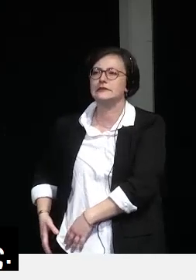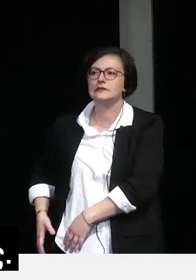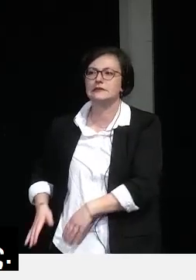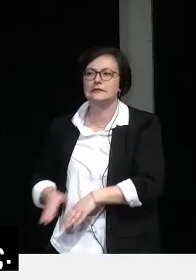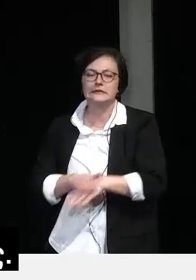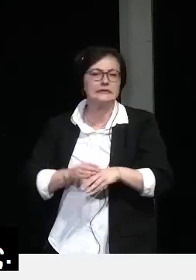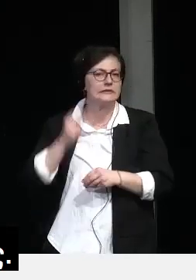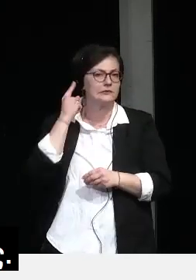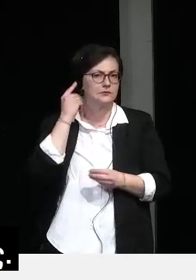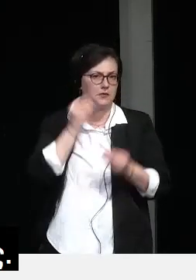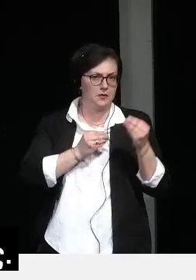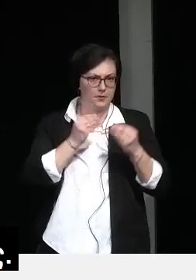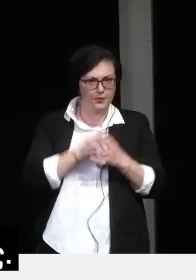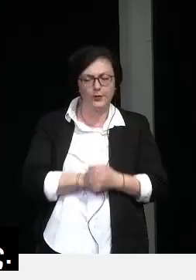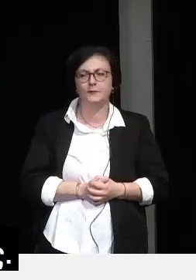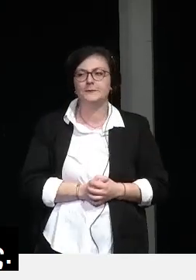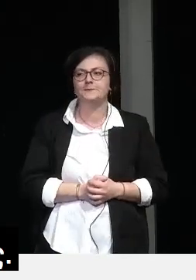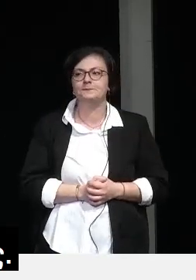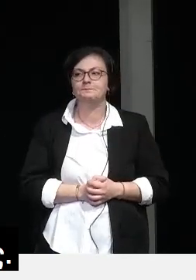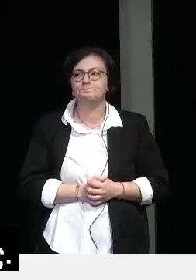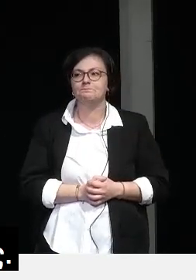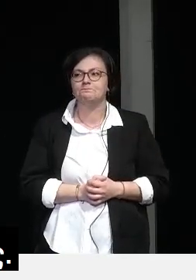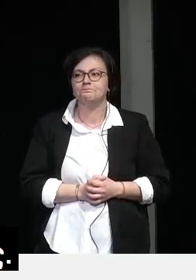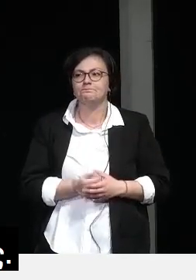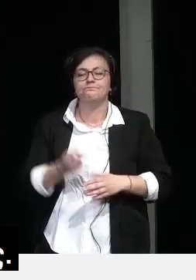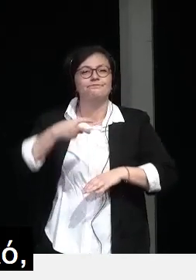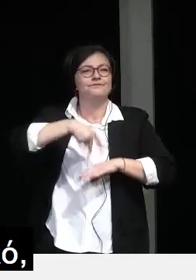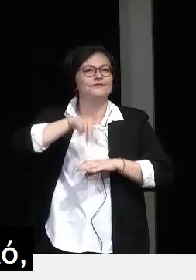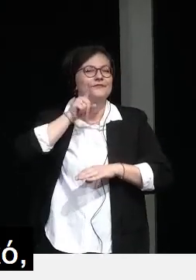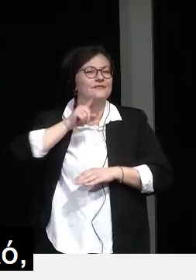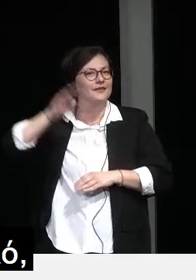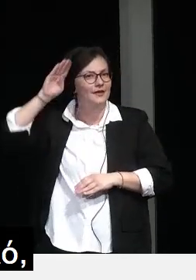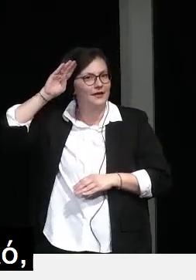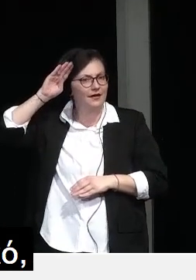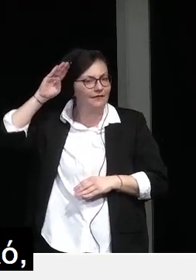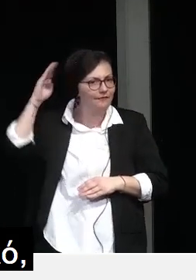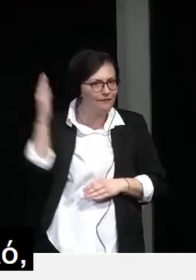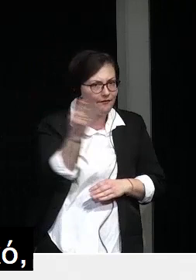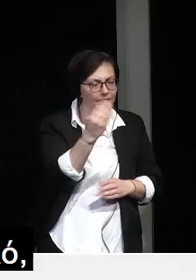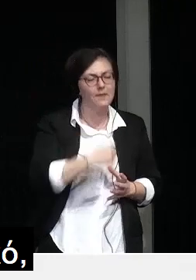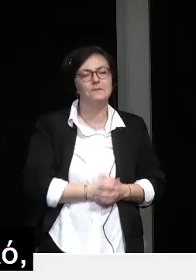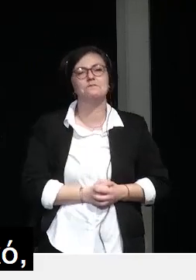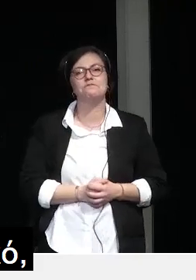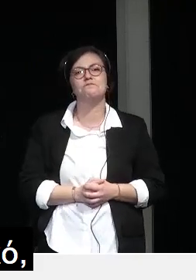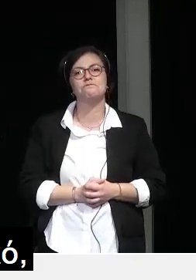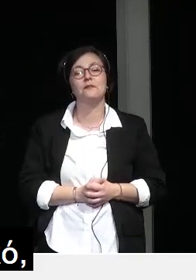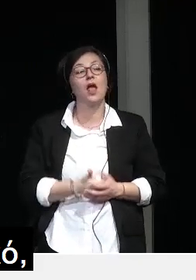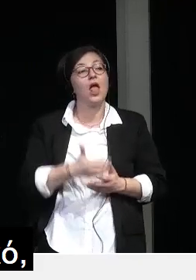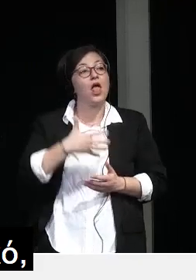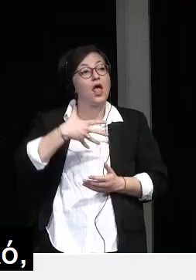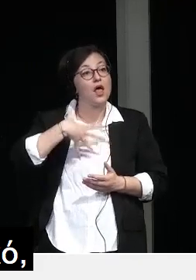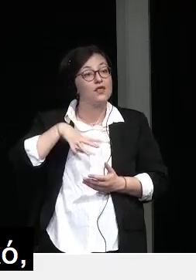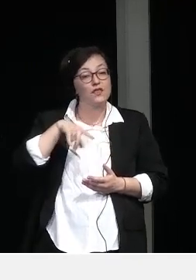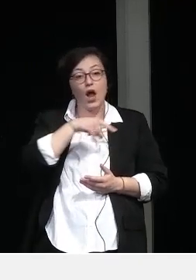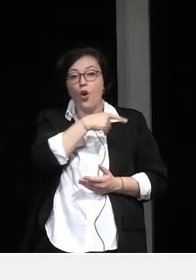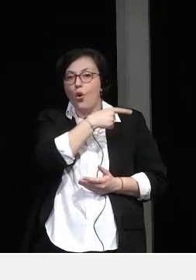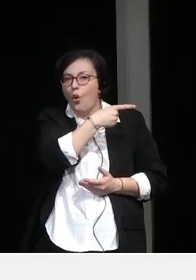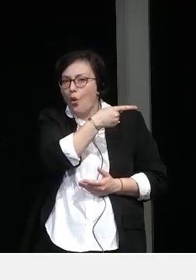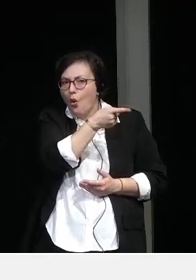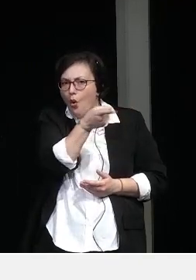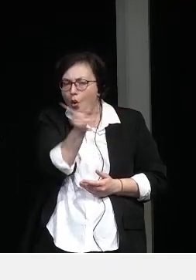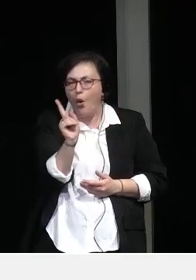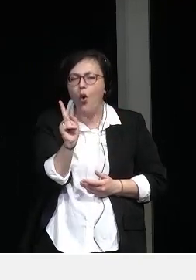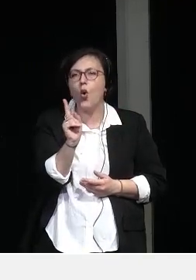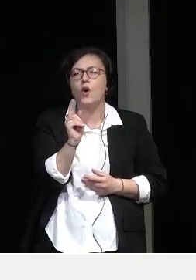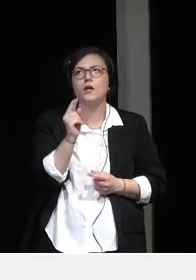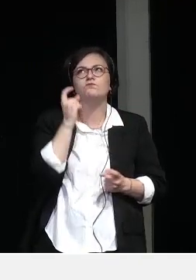put yourself in the shoes of a crime victim, and you have decided to meet the person who harmed you as a